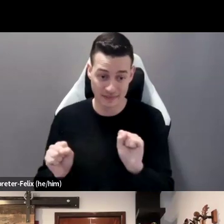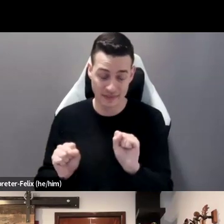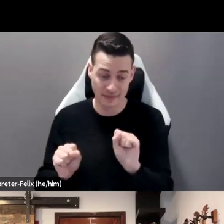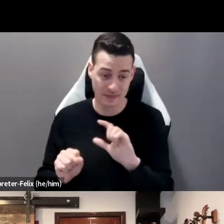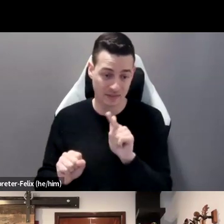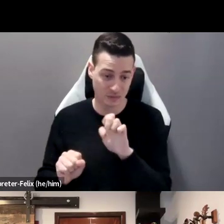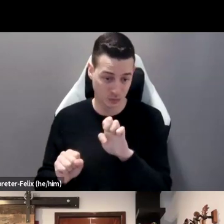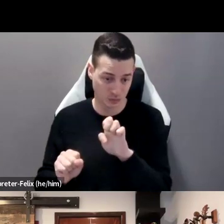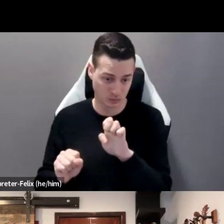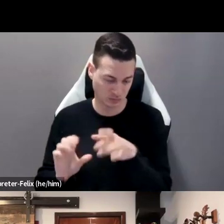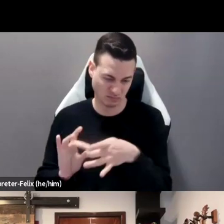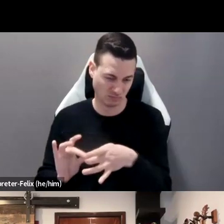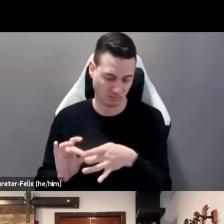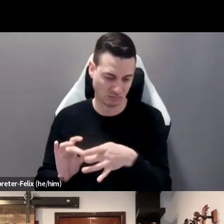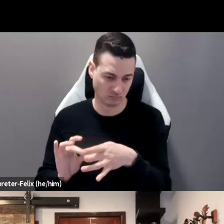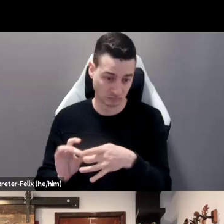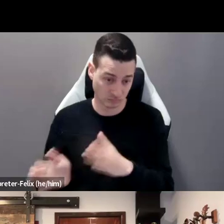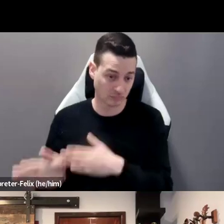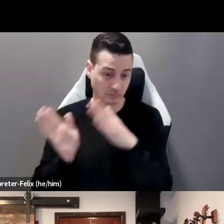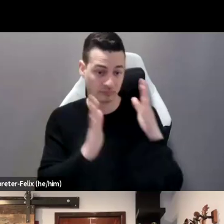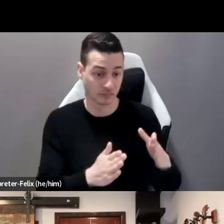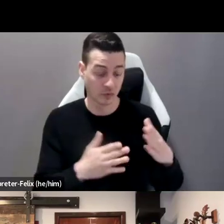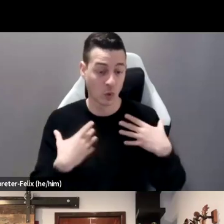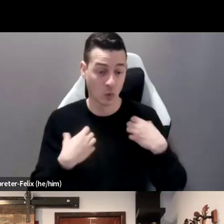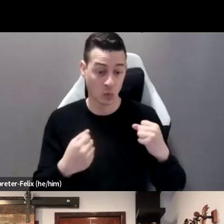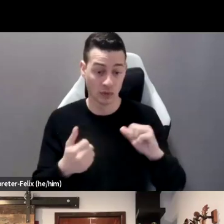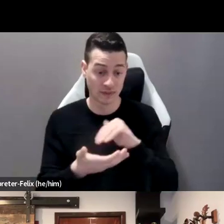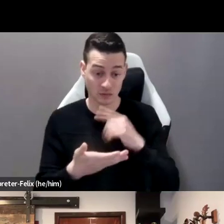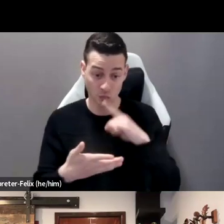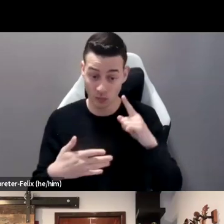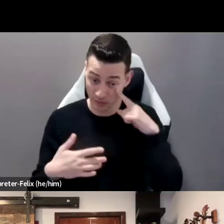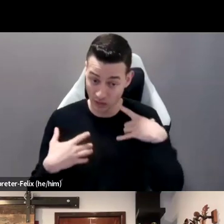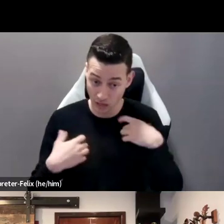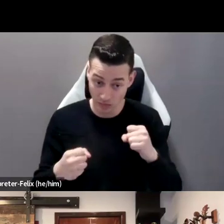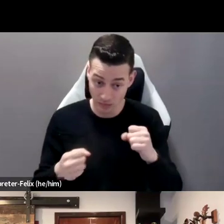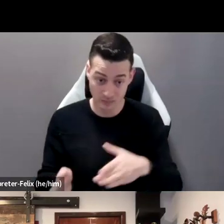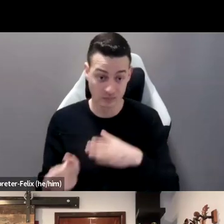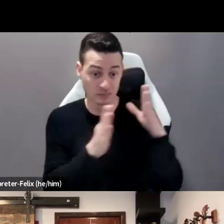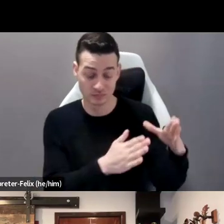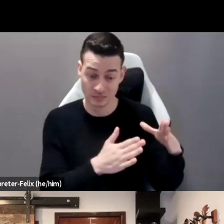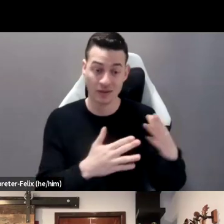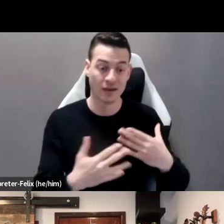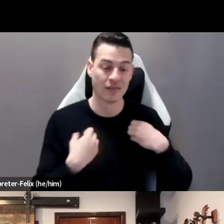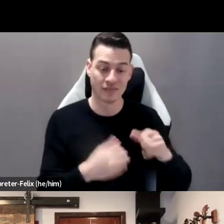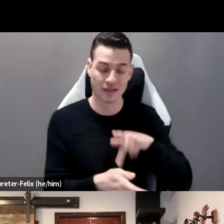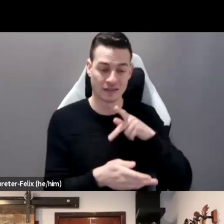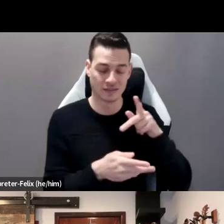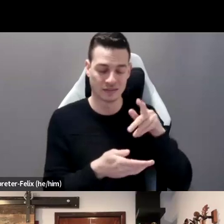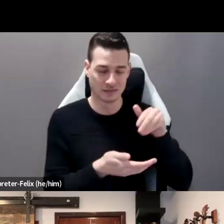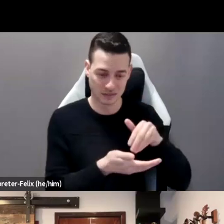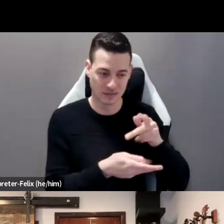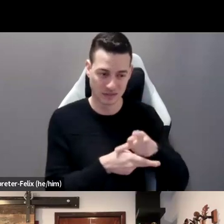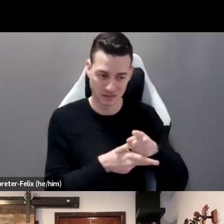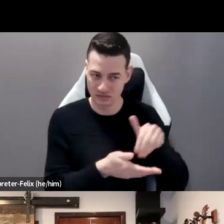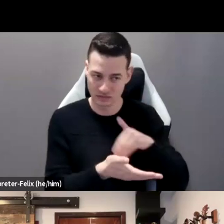then we have the actual like health center that's focused on taking your blood pressure and blood glucose. And I think there's